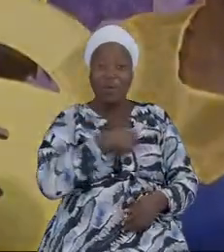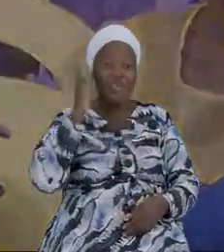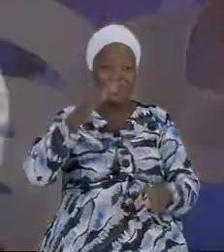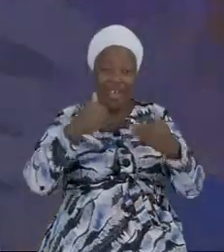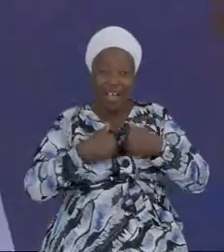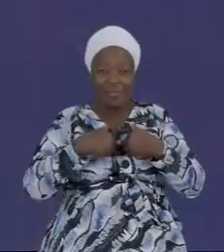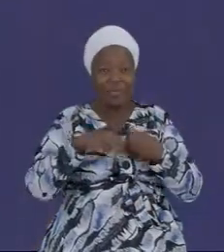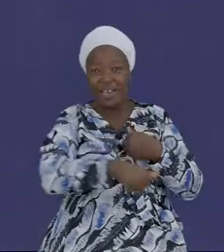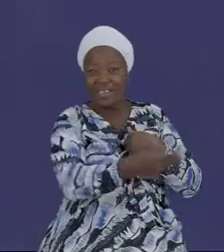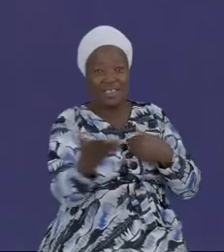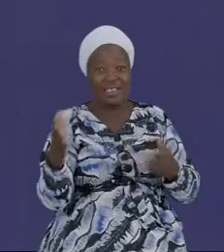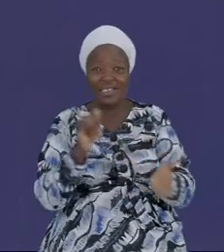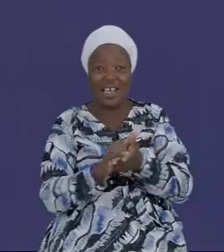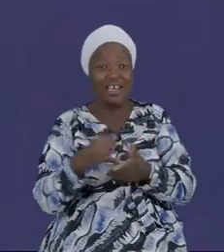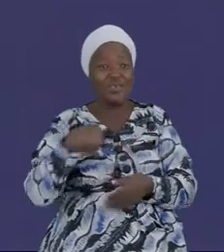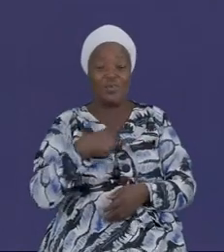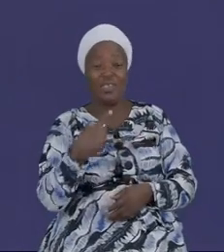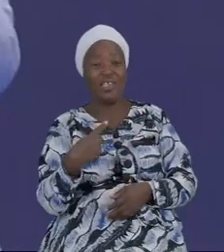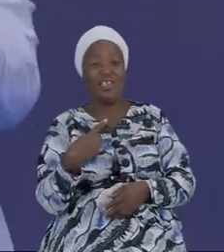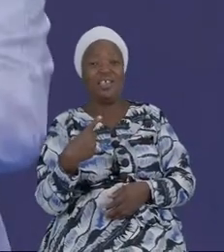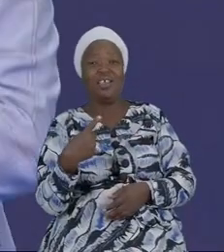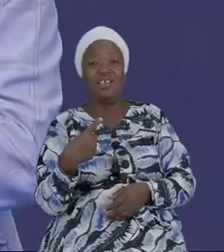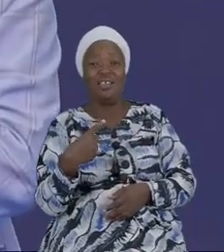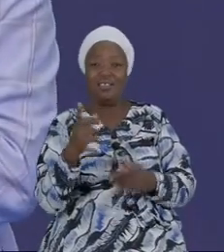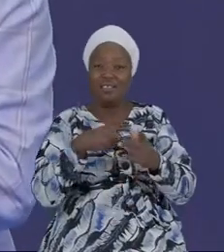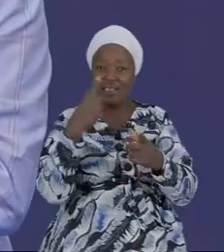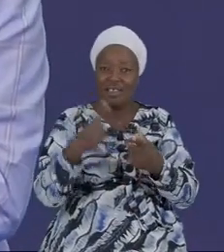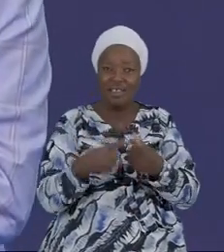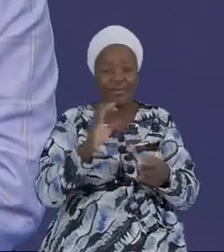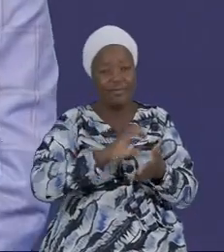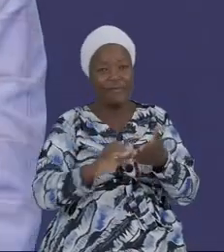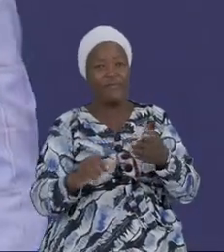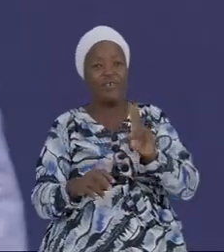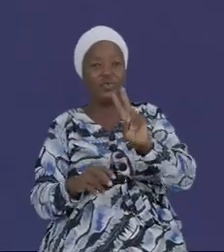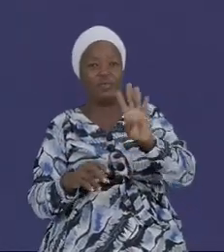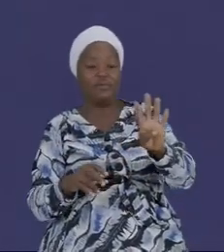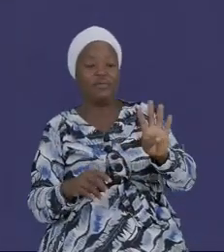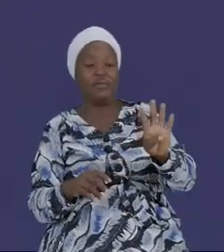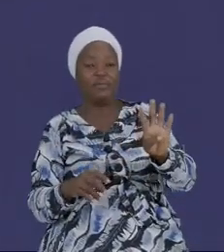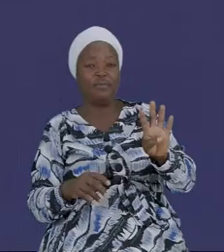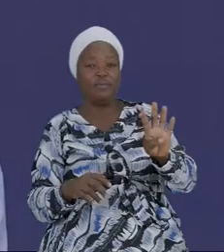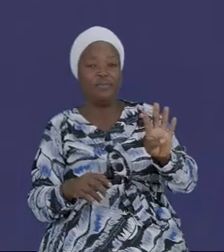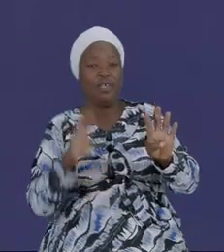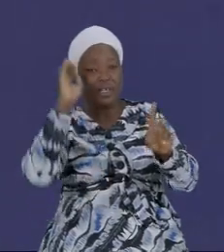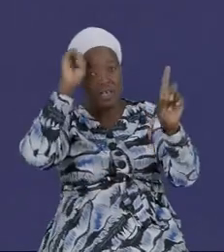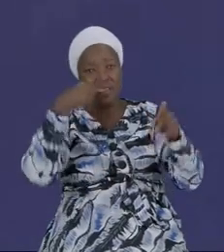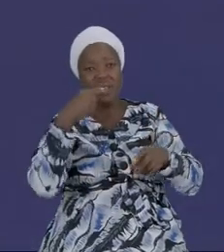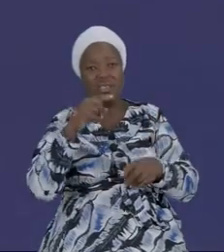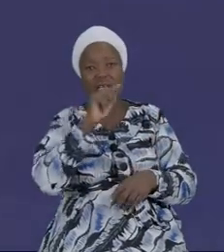have whatsoever we say. Then in verse 24, it says,